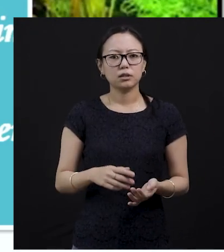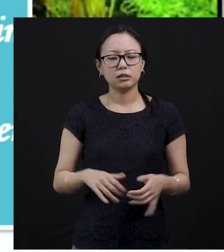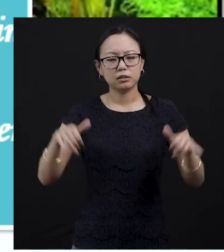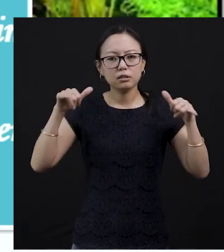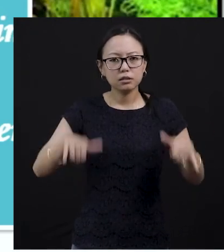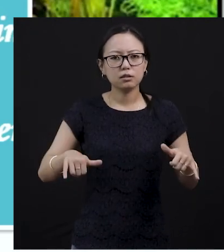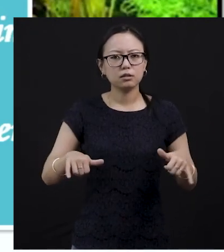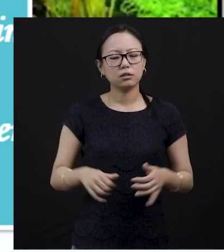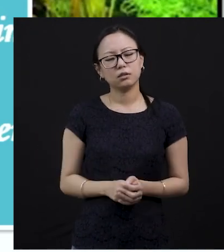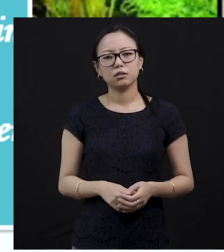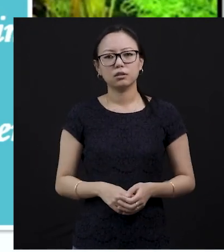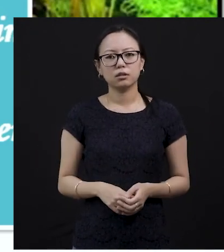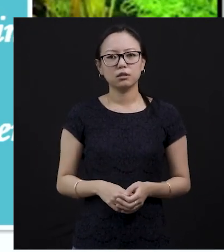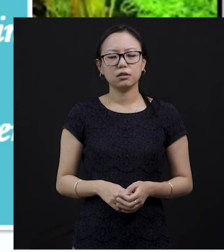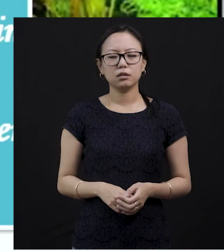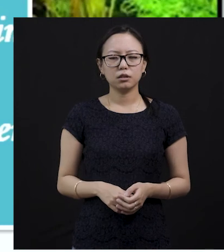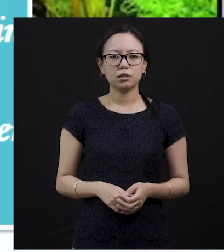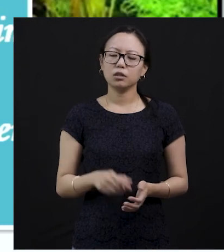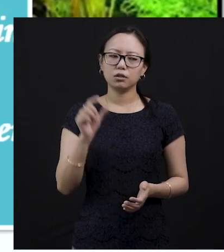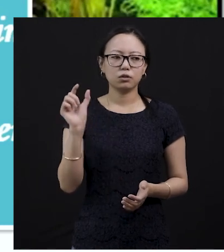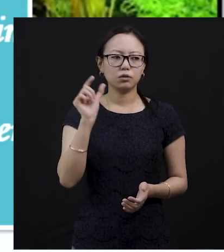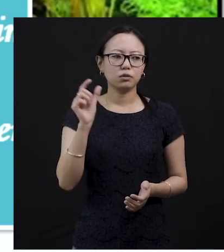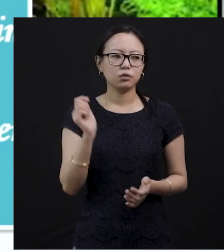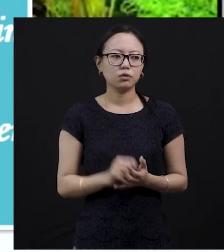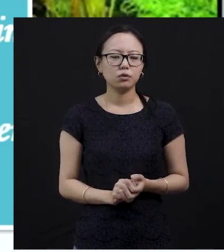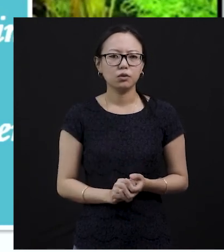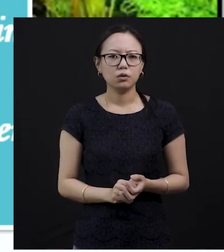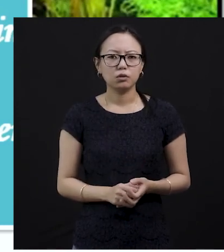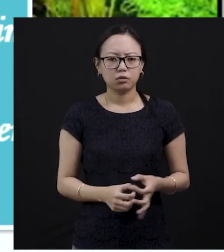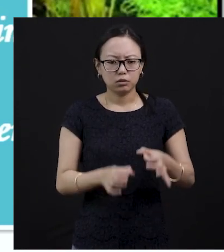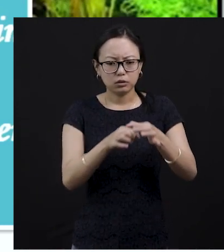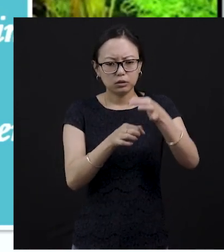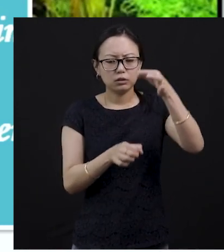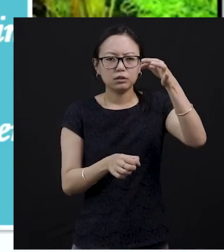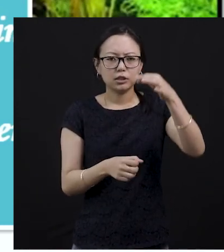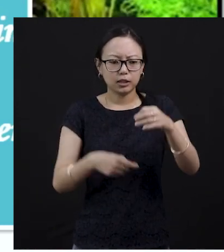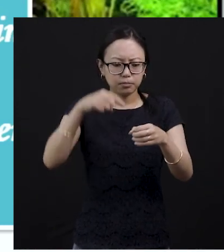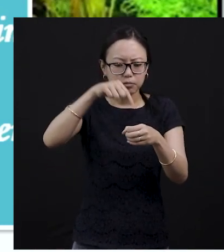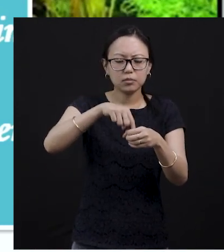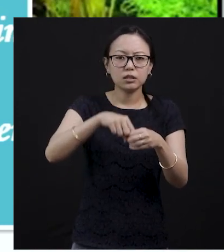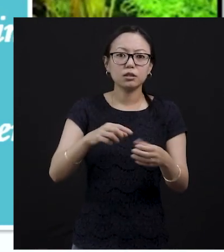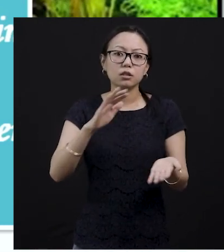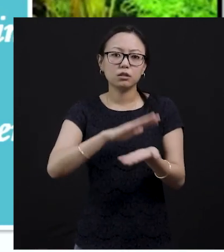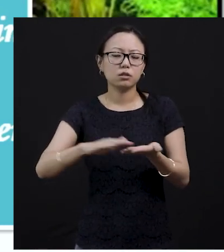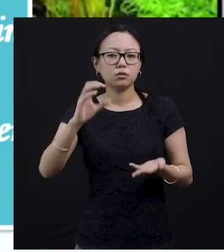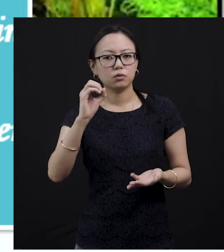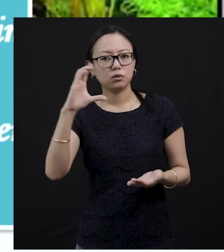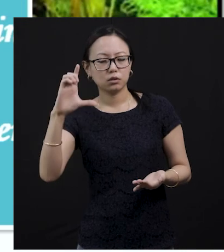have narrow and thin ribbon-like leaves that can bend in flowing water. Some leaves are highly